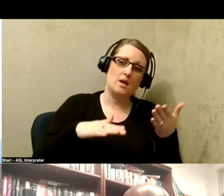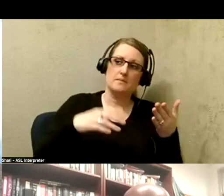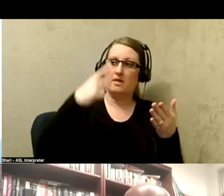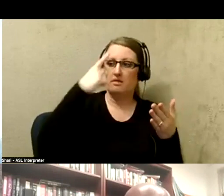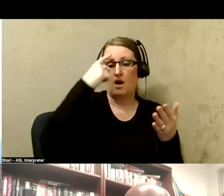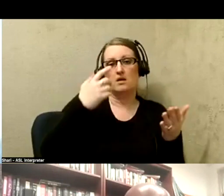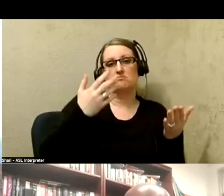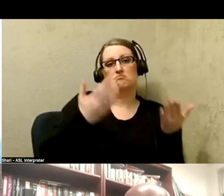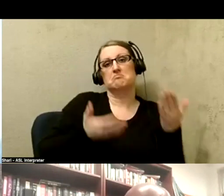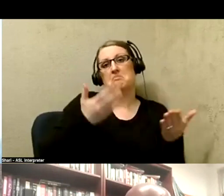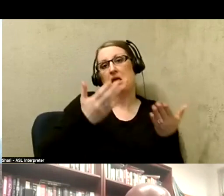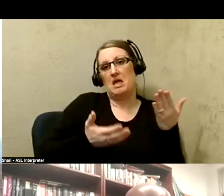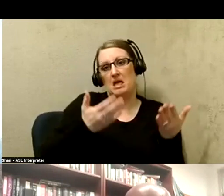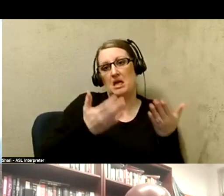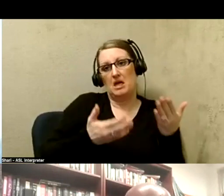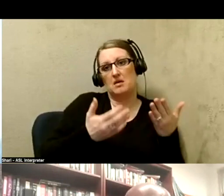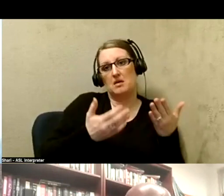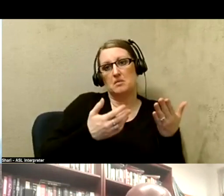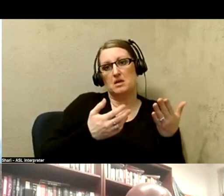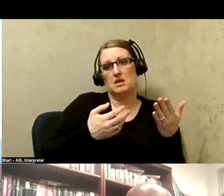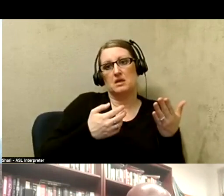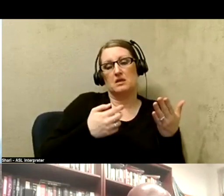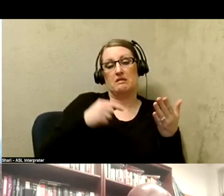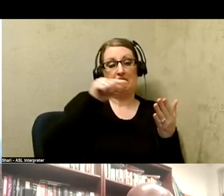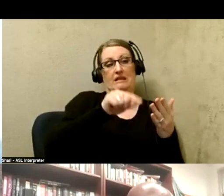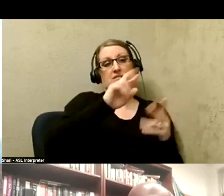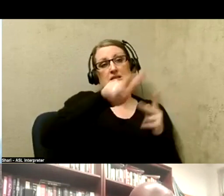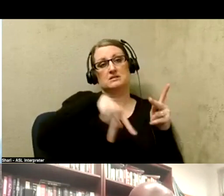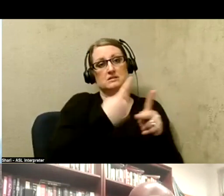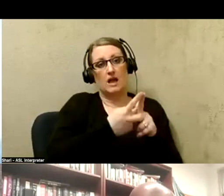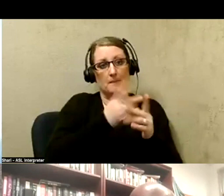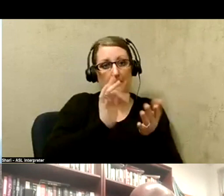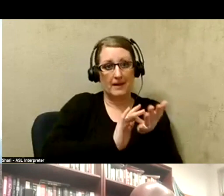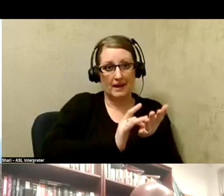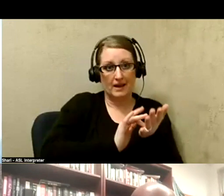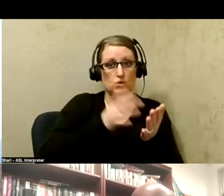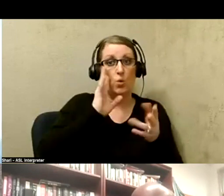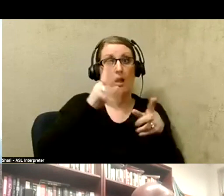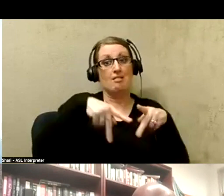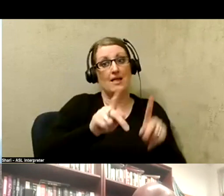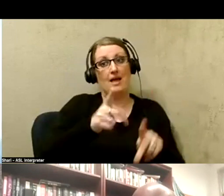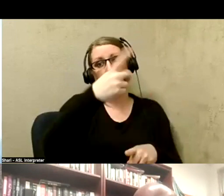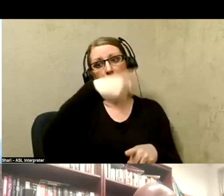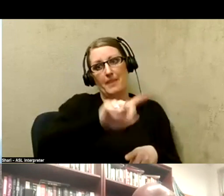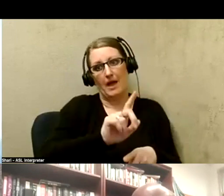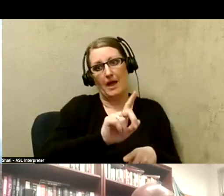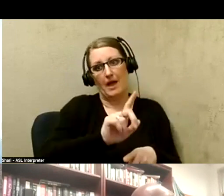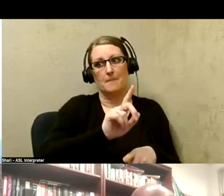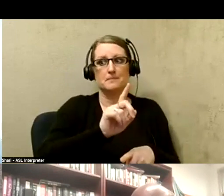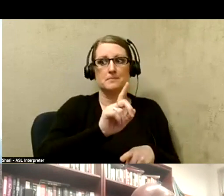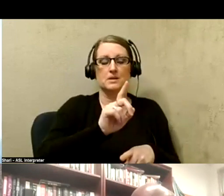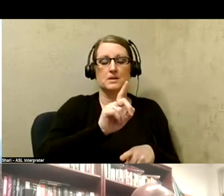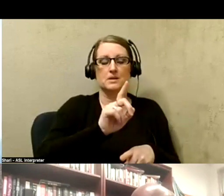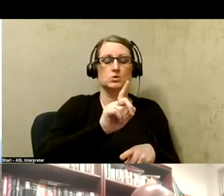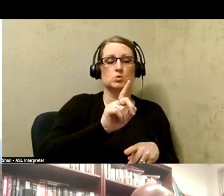might be this new class of drugs might allow them to be